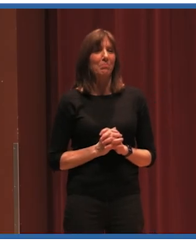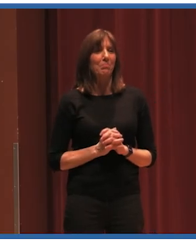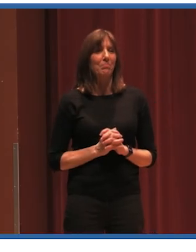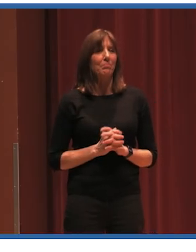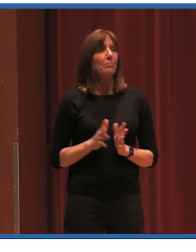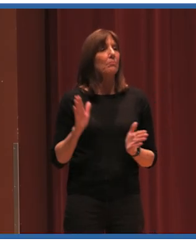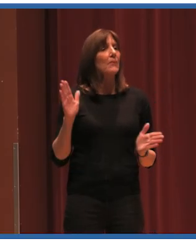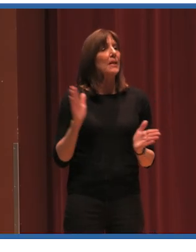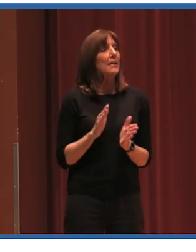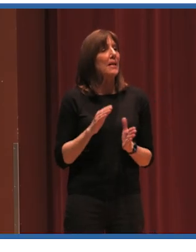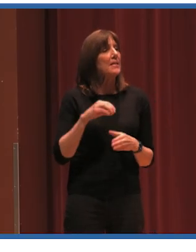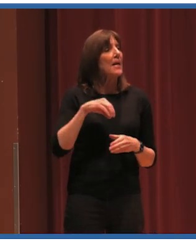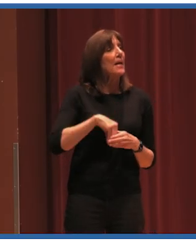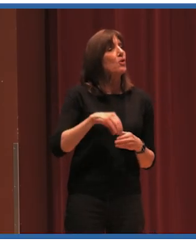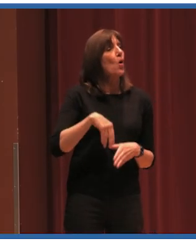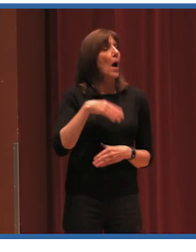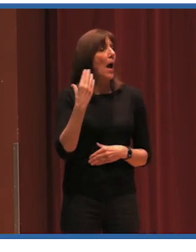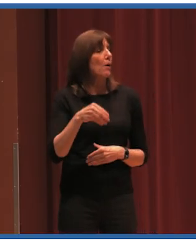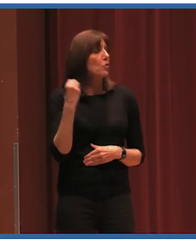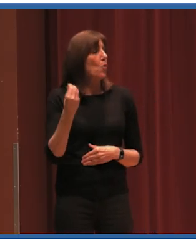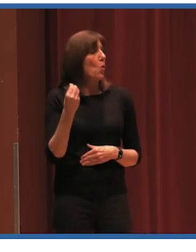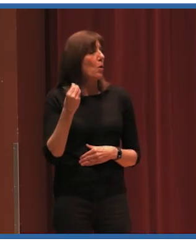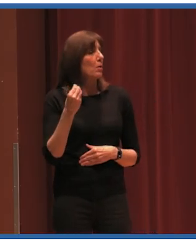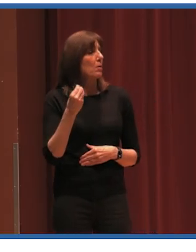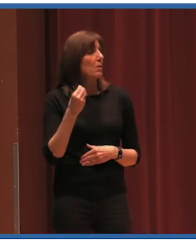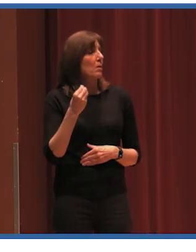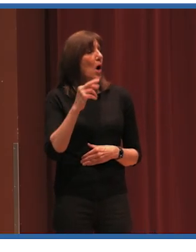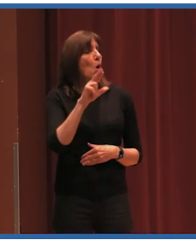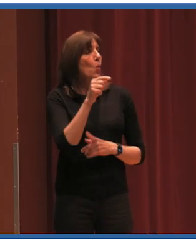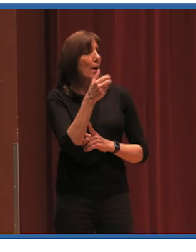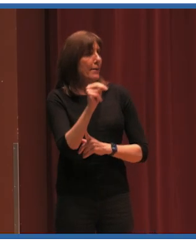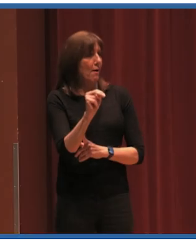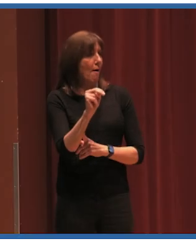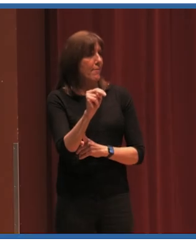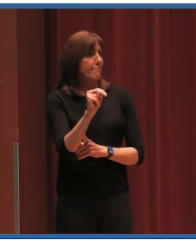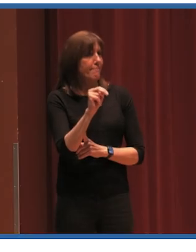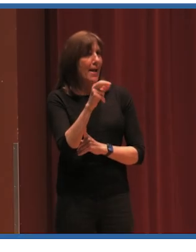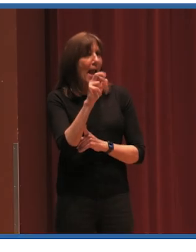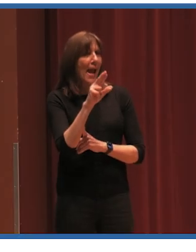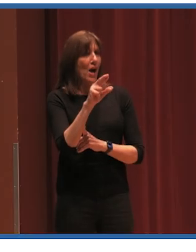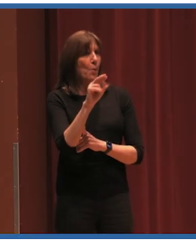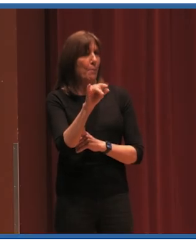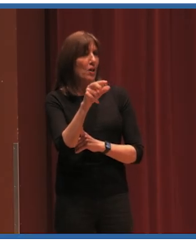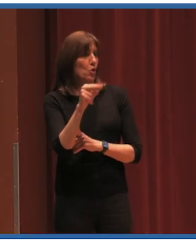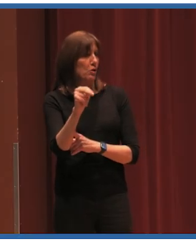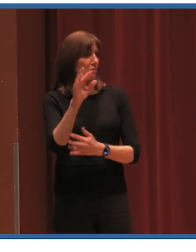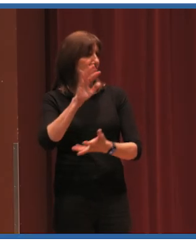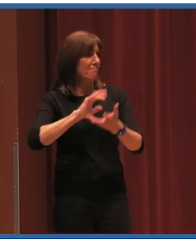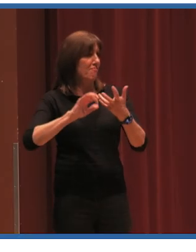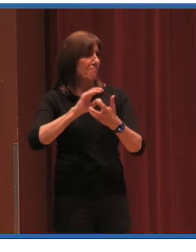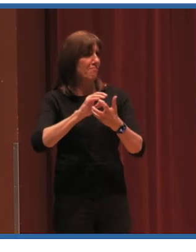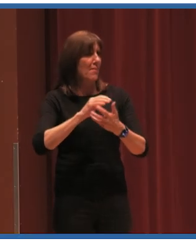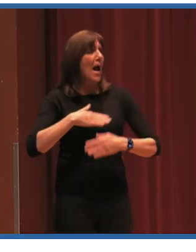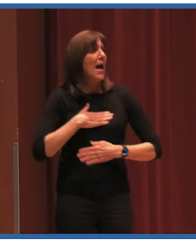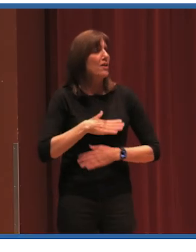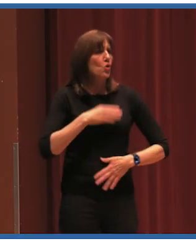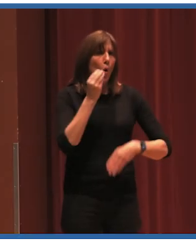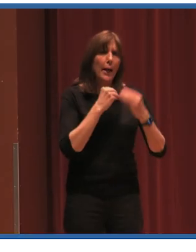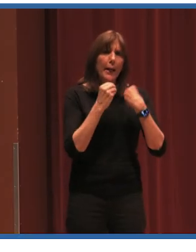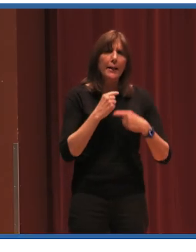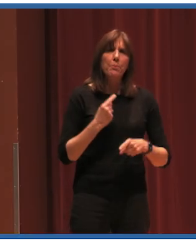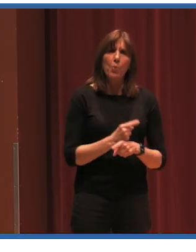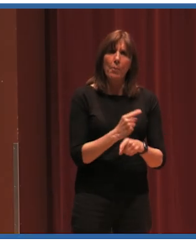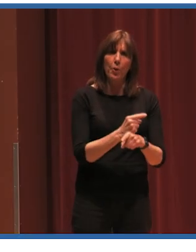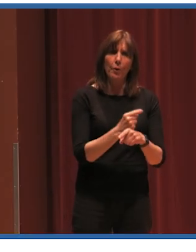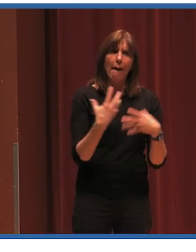Reduce indoor and outdoor air pollution. That includes radon, which I'll talk more about. Enjoy a healthy diet.